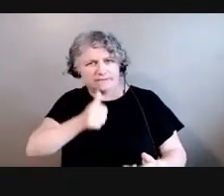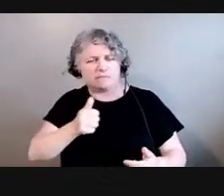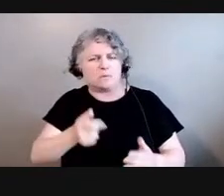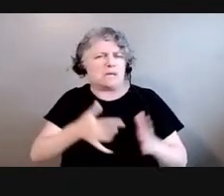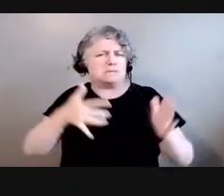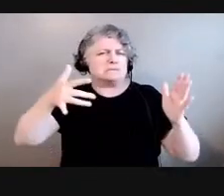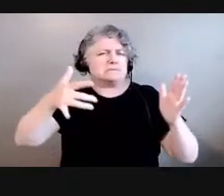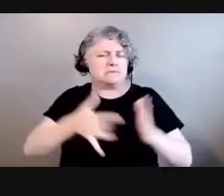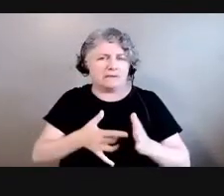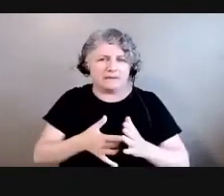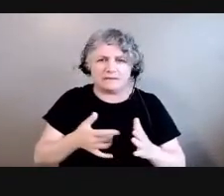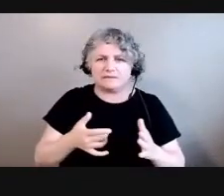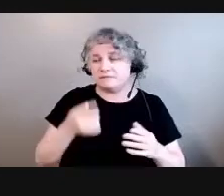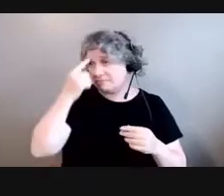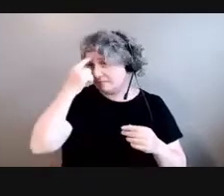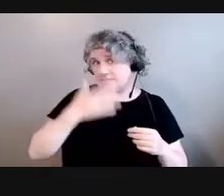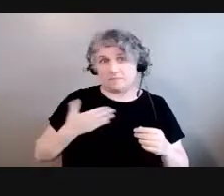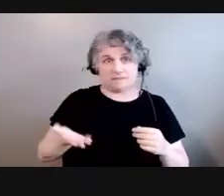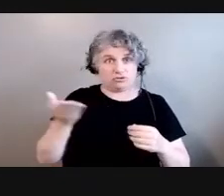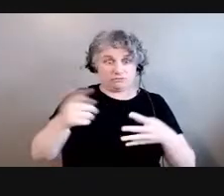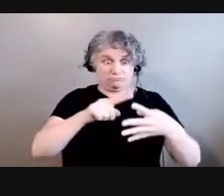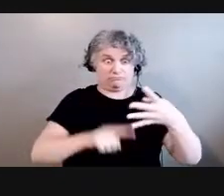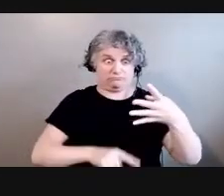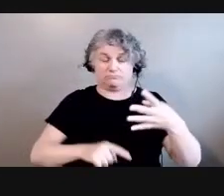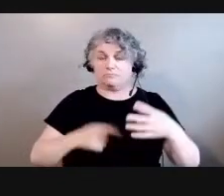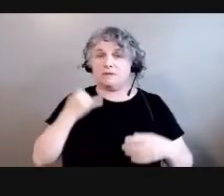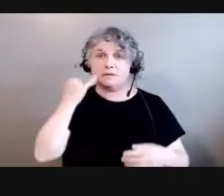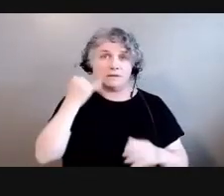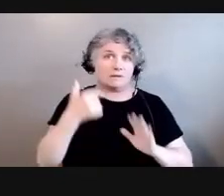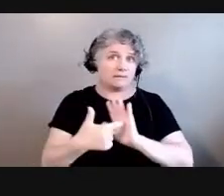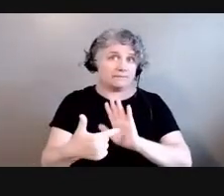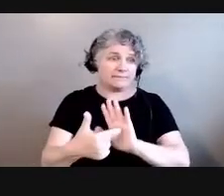suggested specifically. So for example, if you had